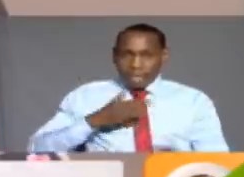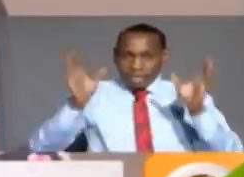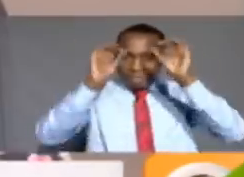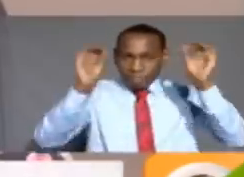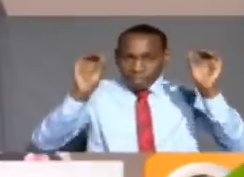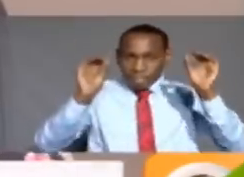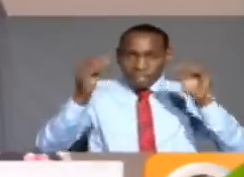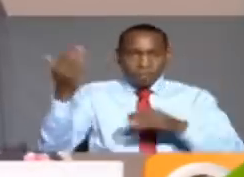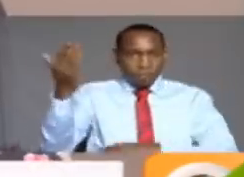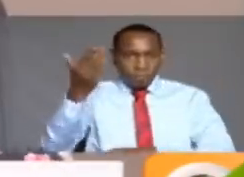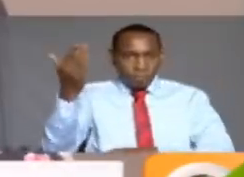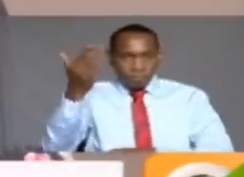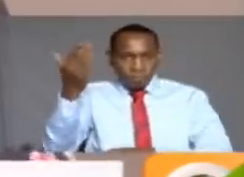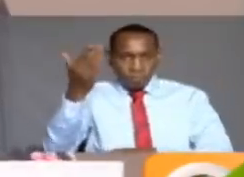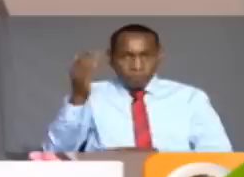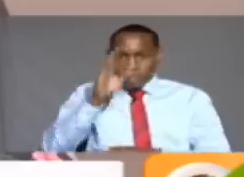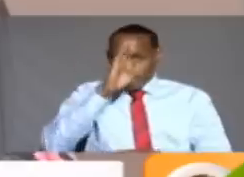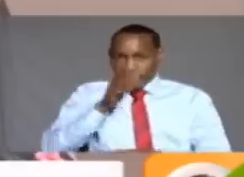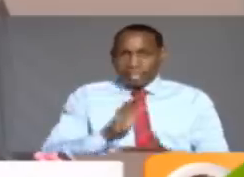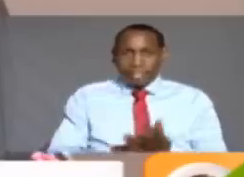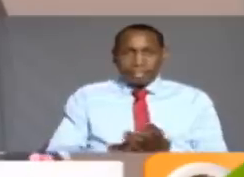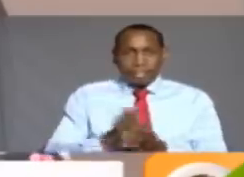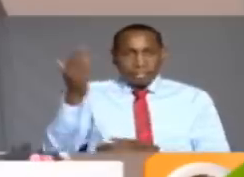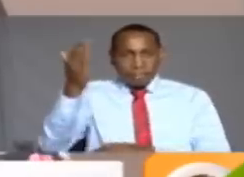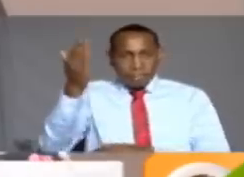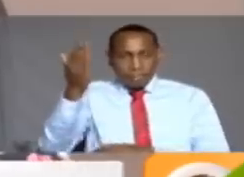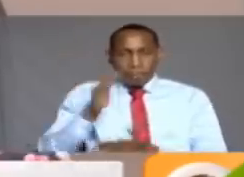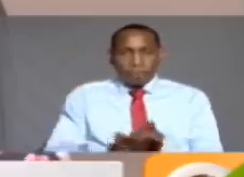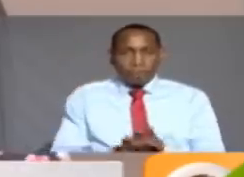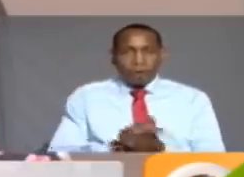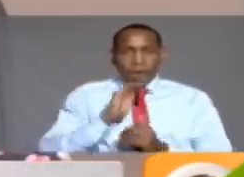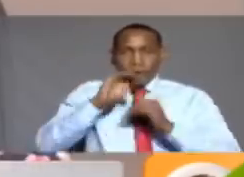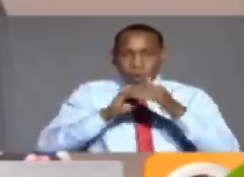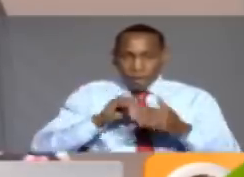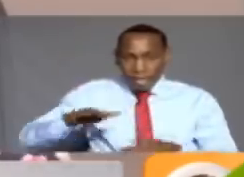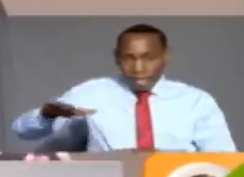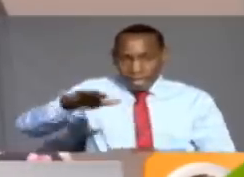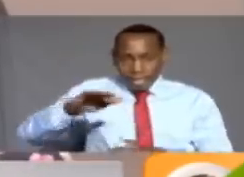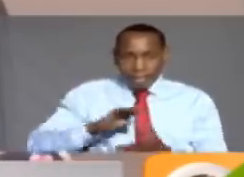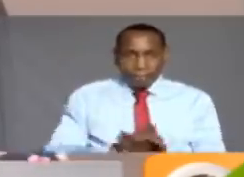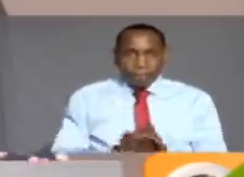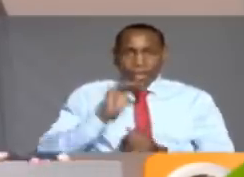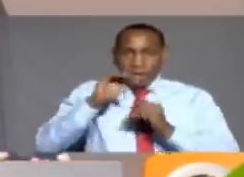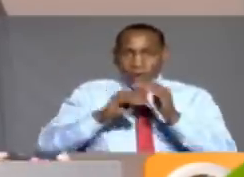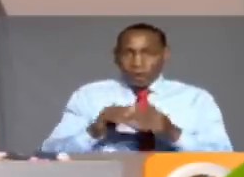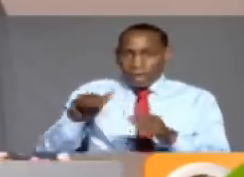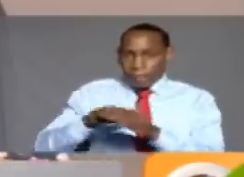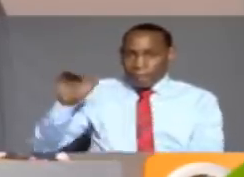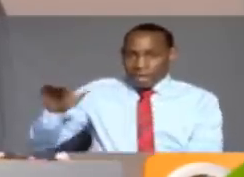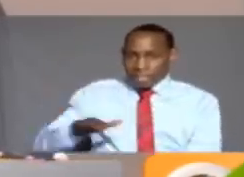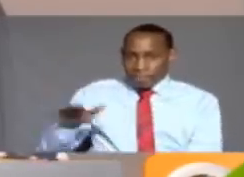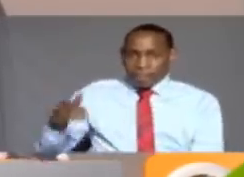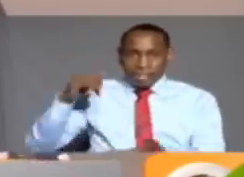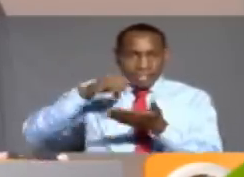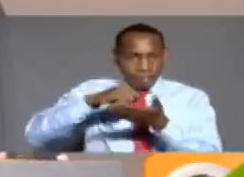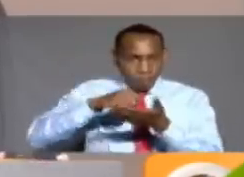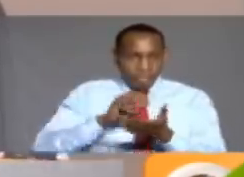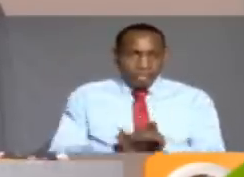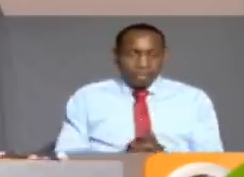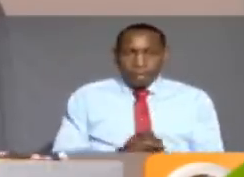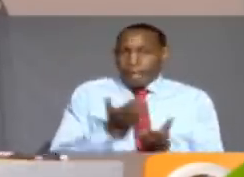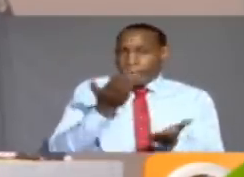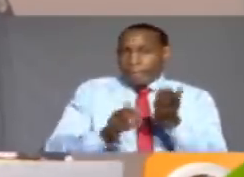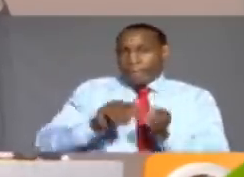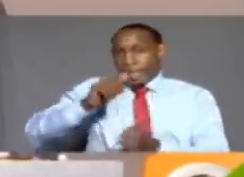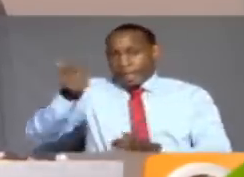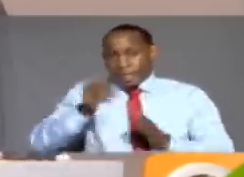was addressing on that day, I think he was addressing the whole region, all members of parliament included, and maybe